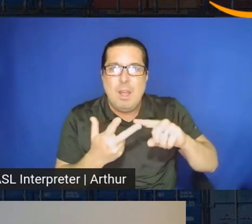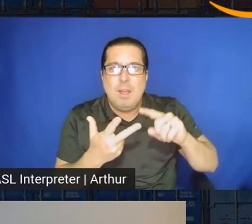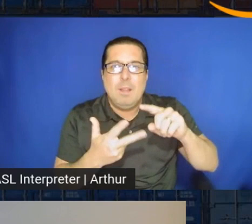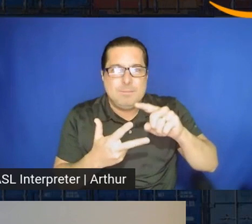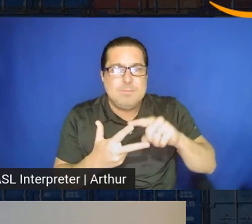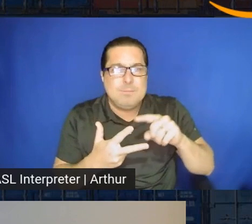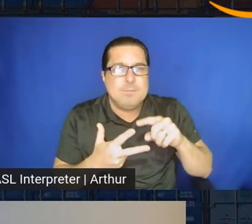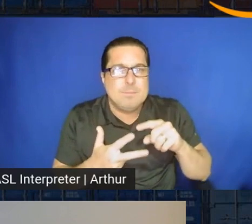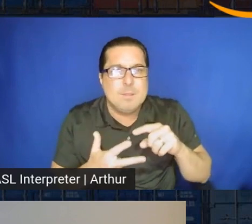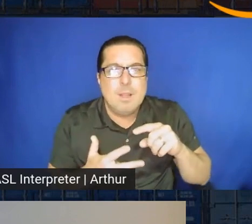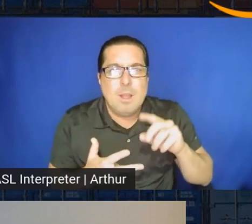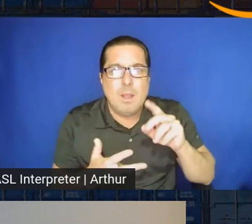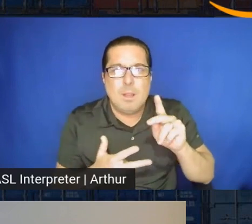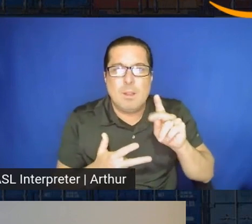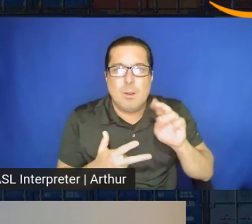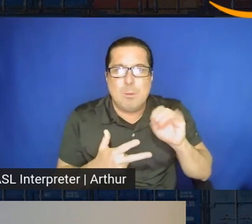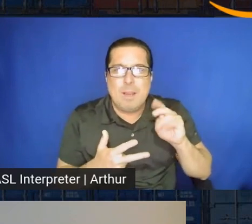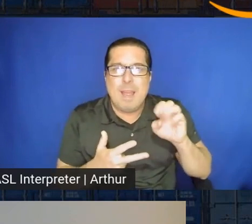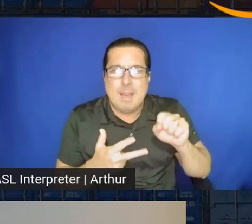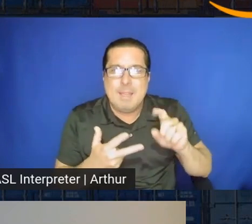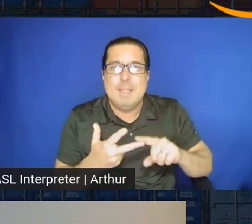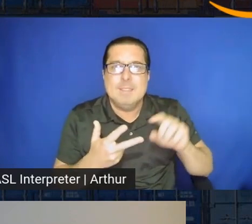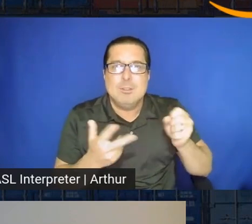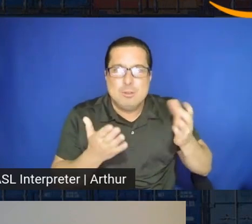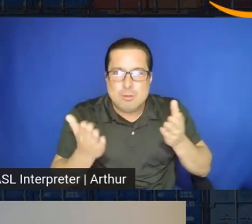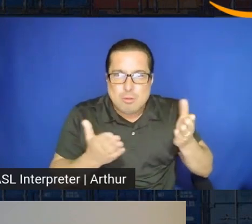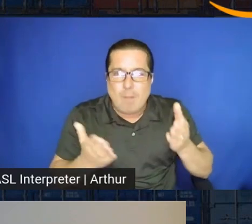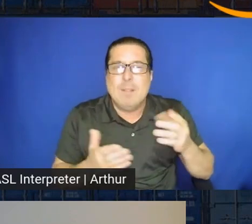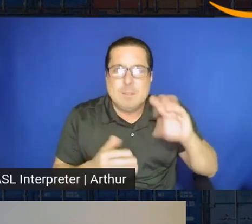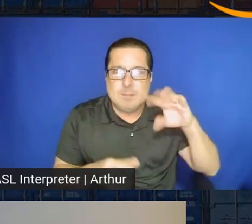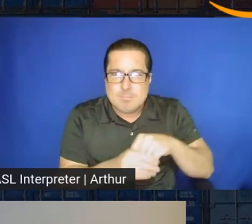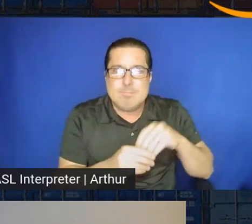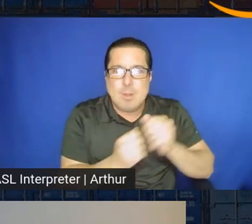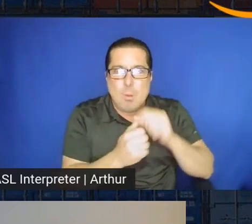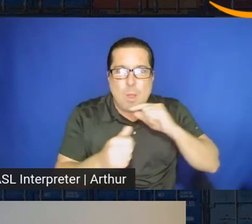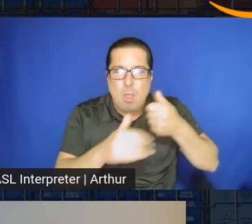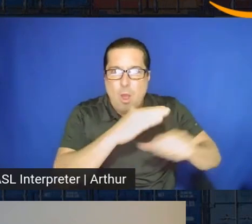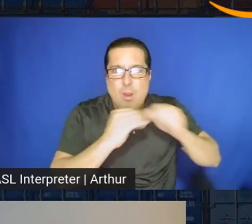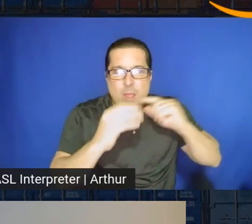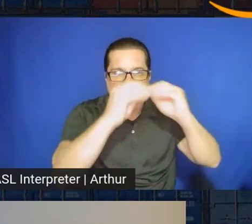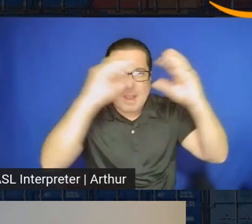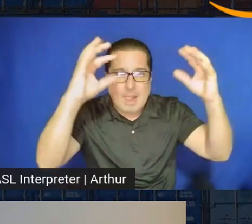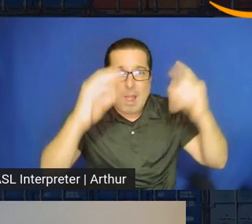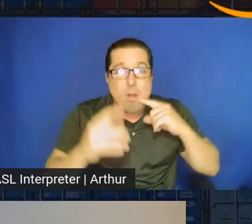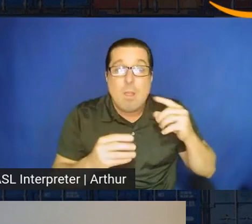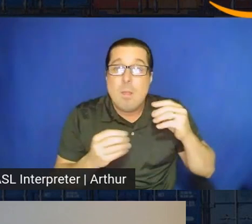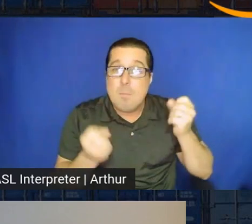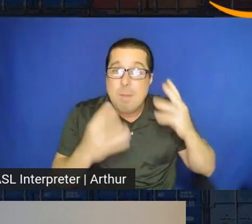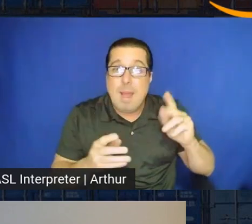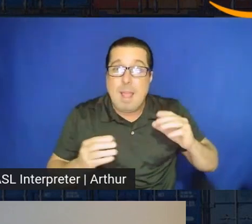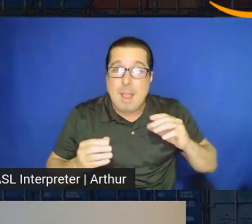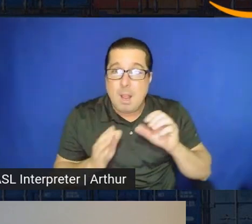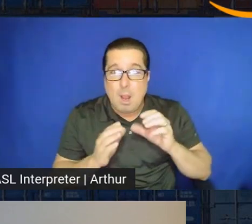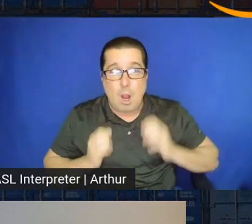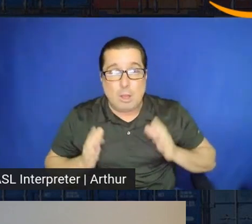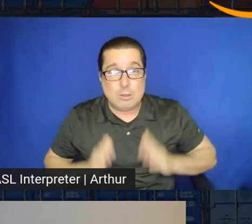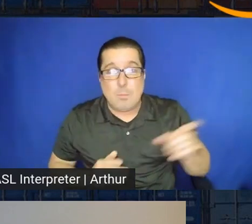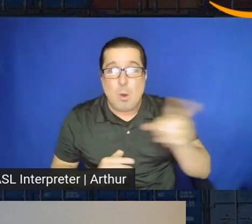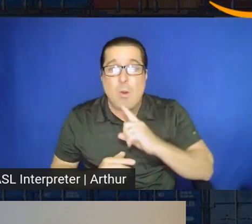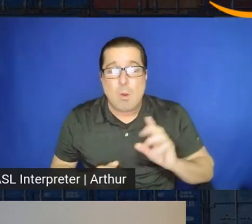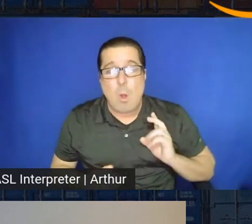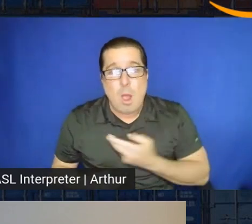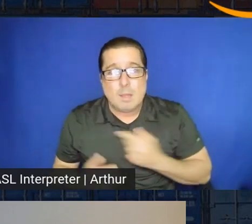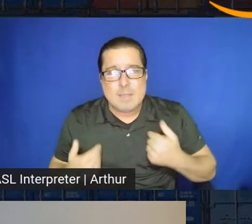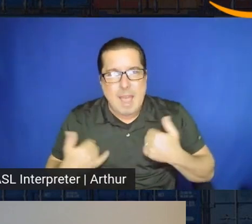that customers can use to create and operate Kubernetes clusters in the cloud. But a number of customers told us that they have existing